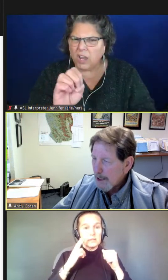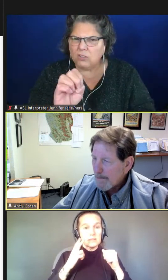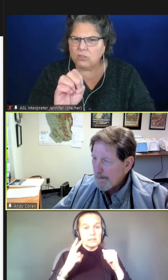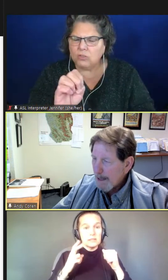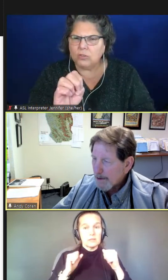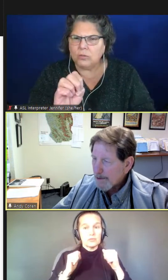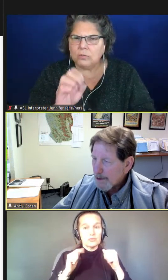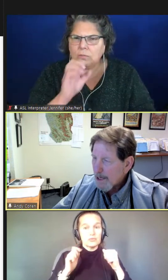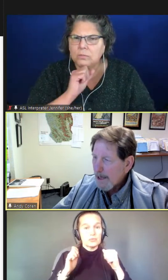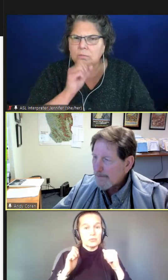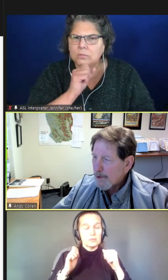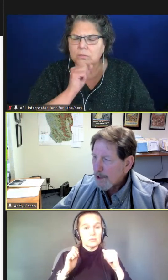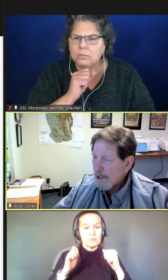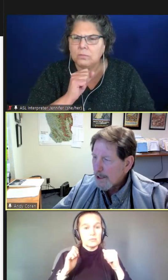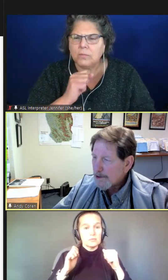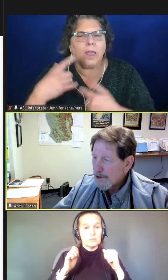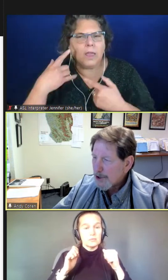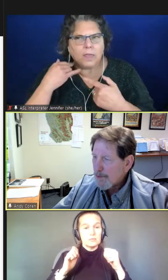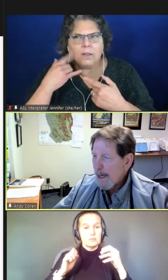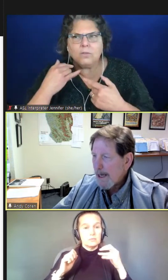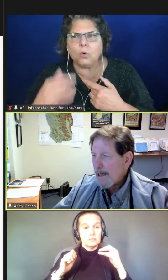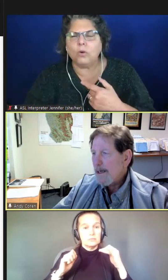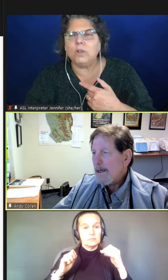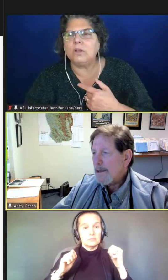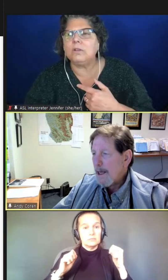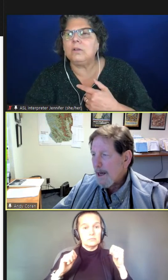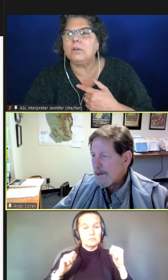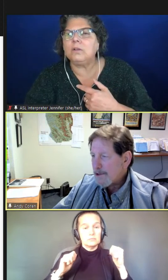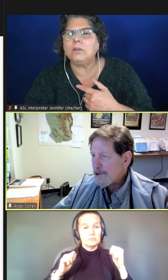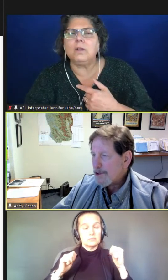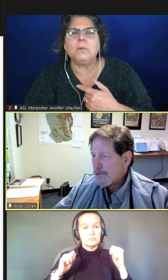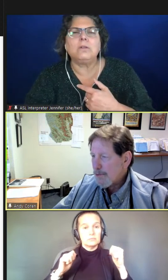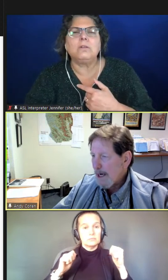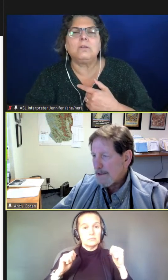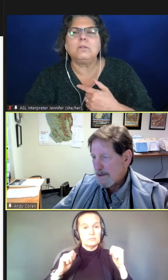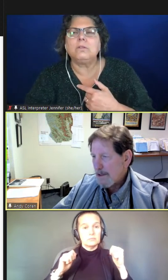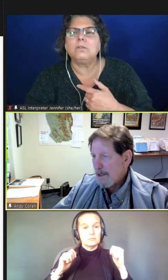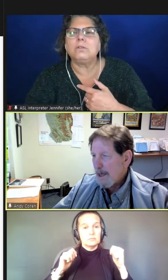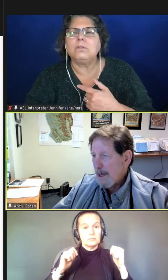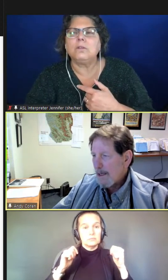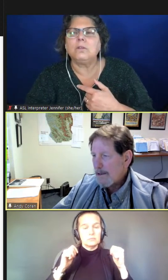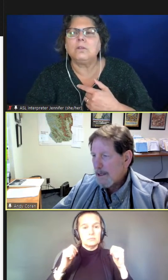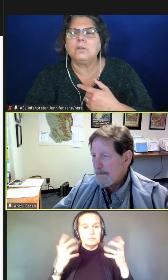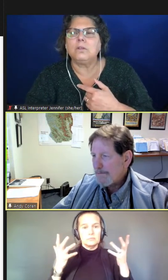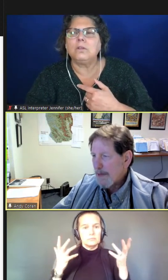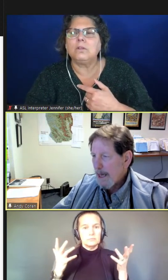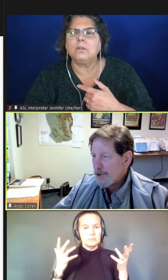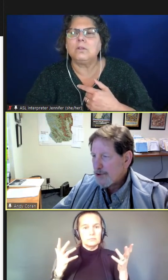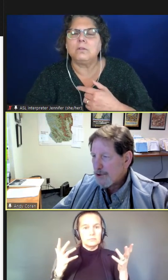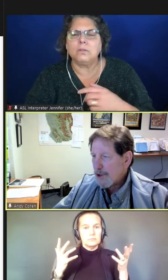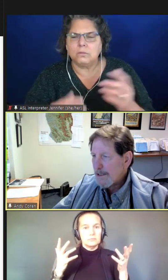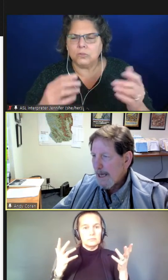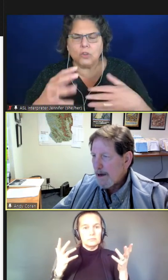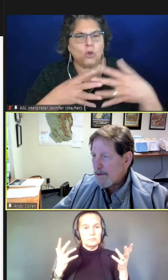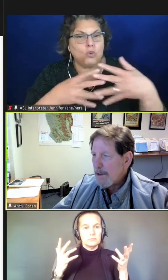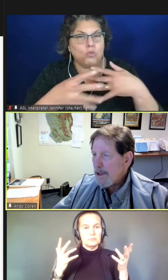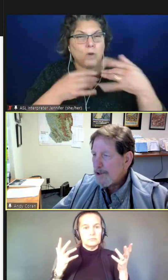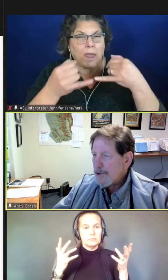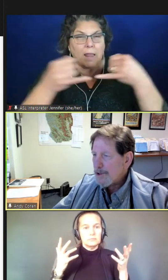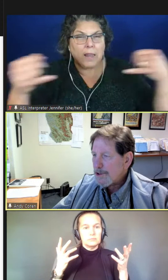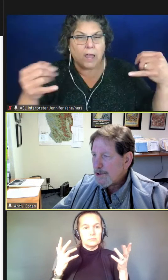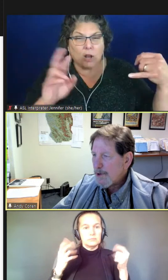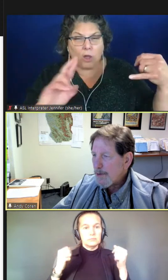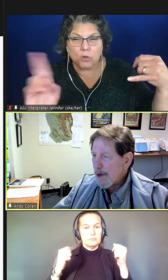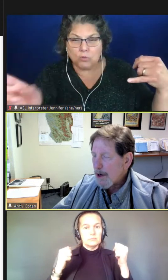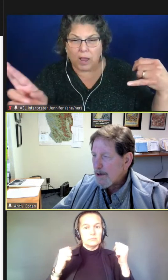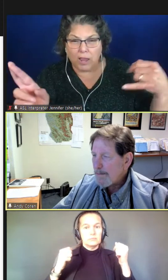actually better than California is the gray lines to the right. And as you look down, you